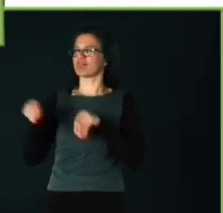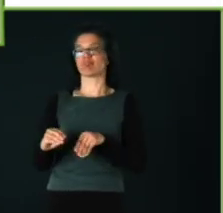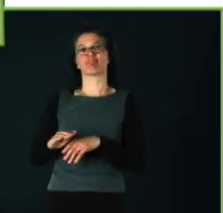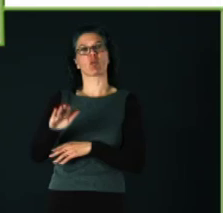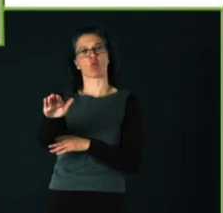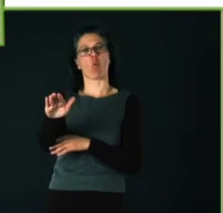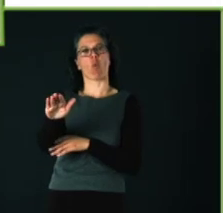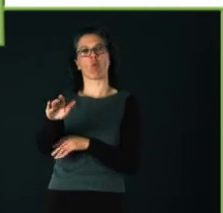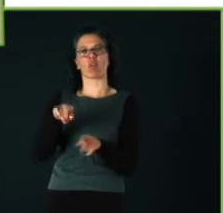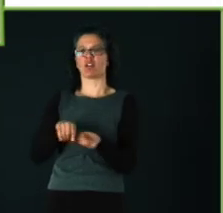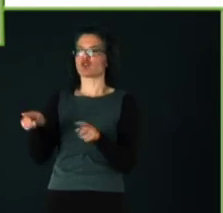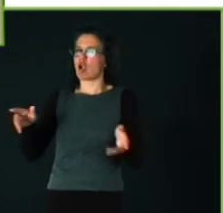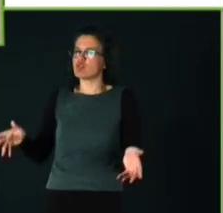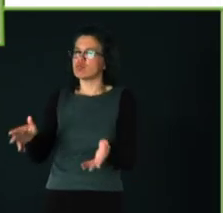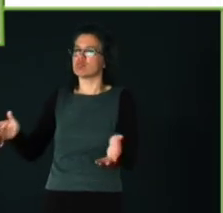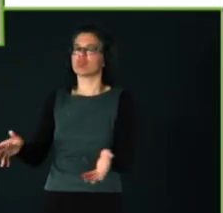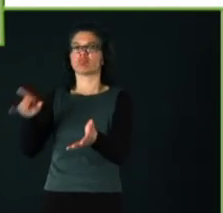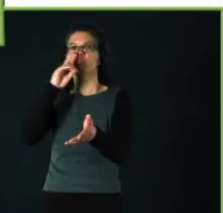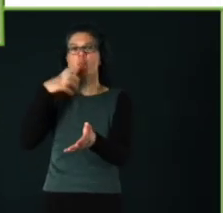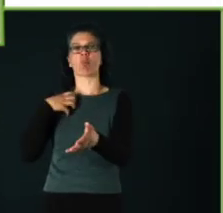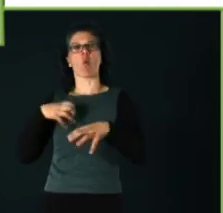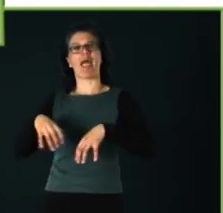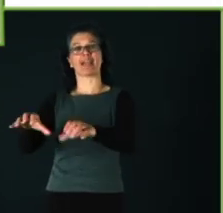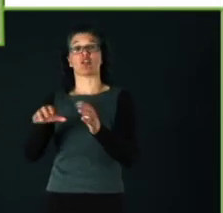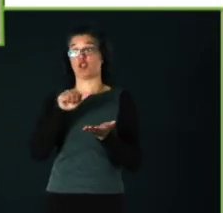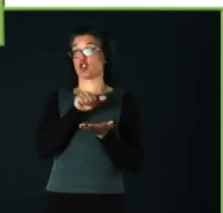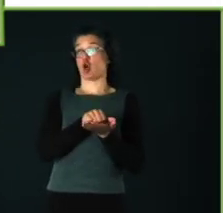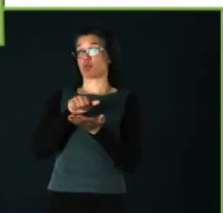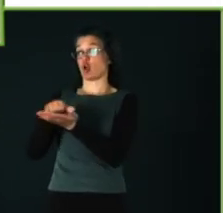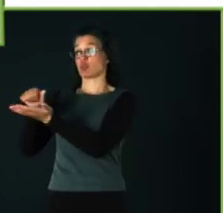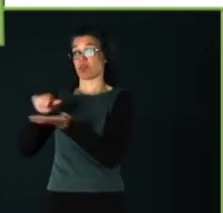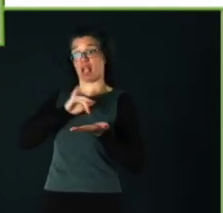and create activity so we can get some of these shops working again.